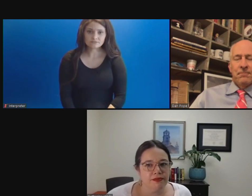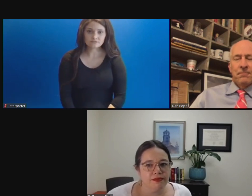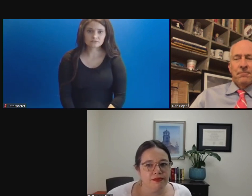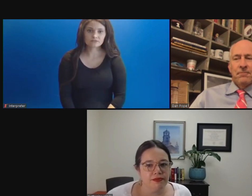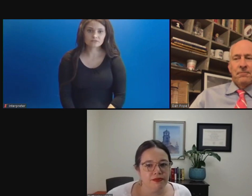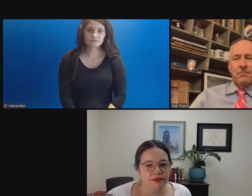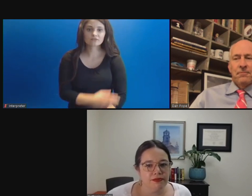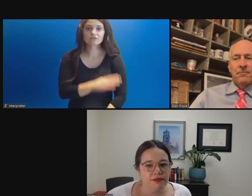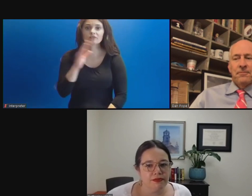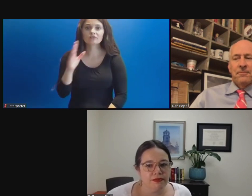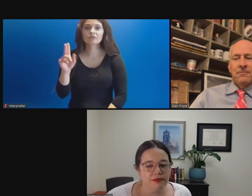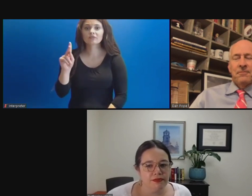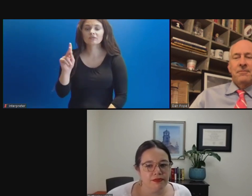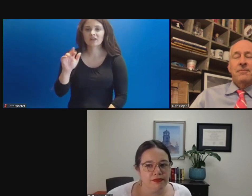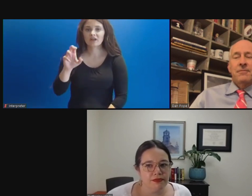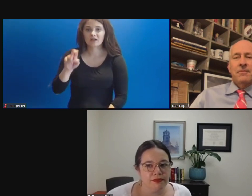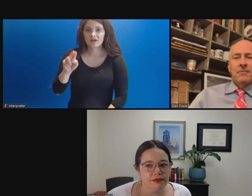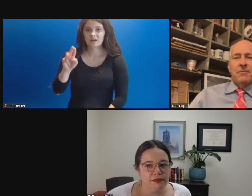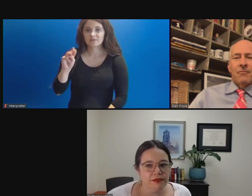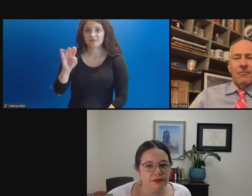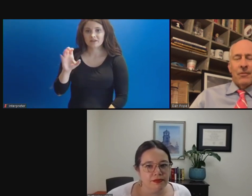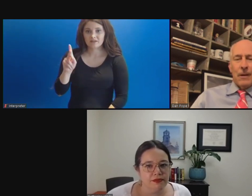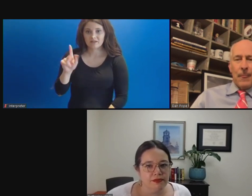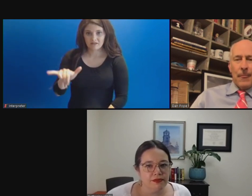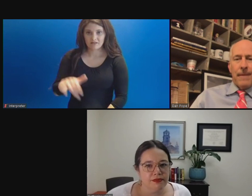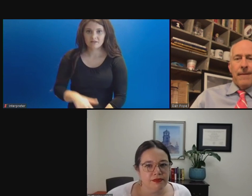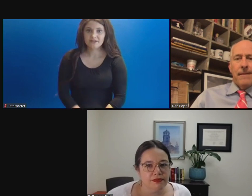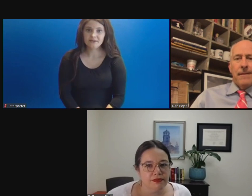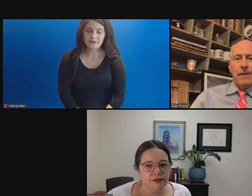now we have Karen McKay.